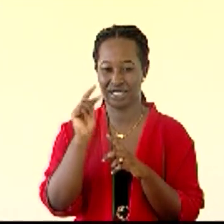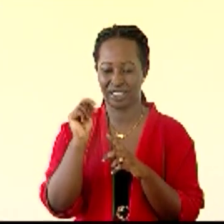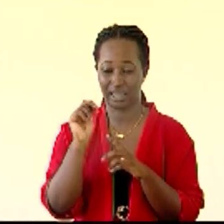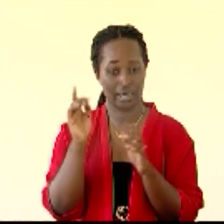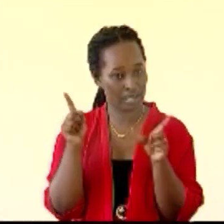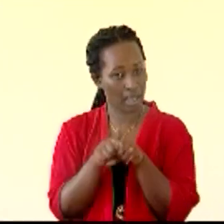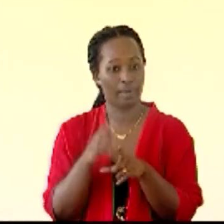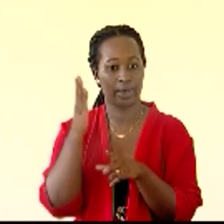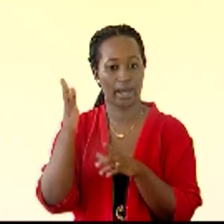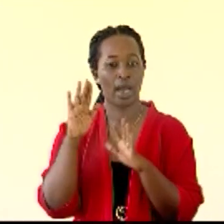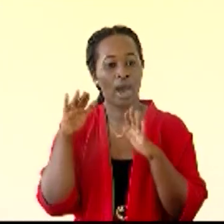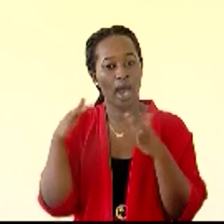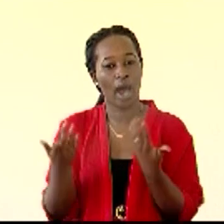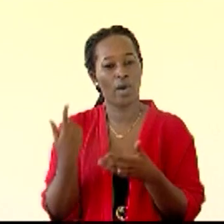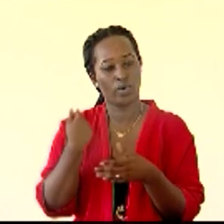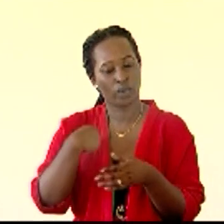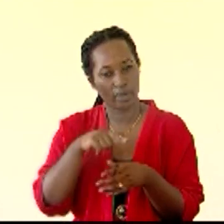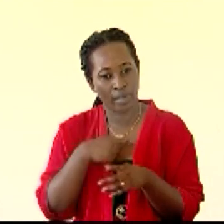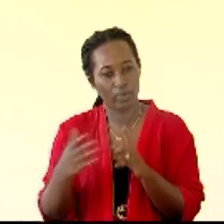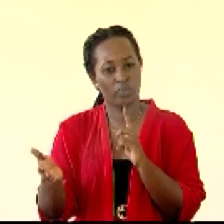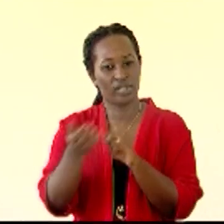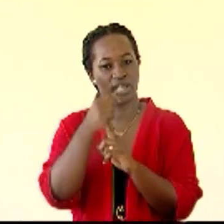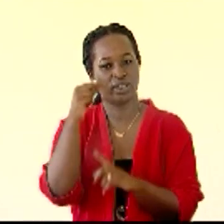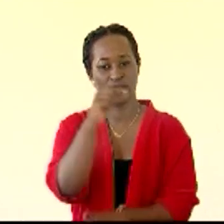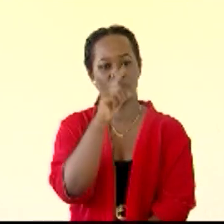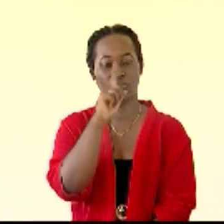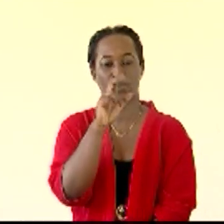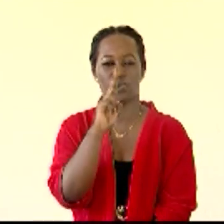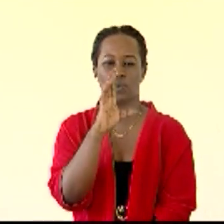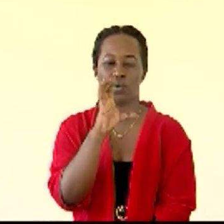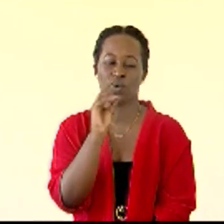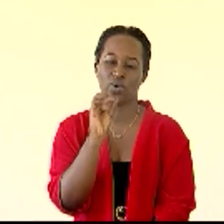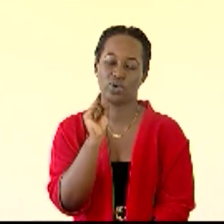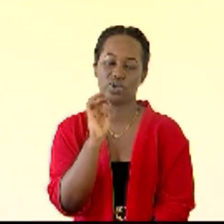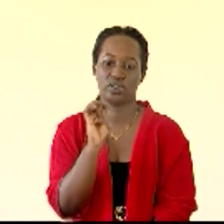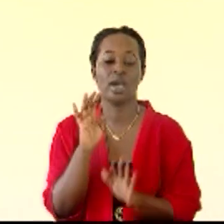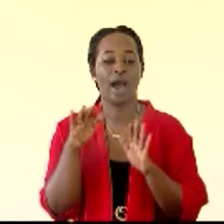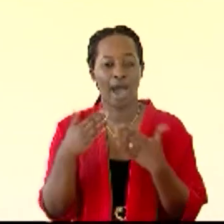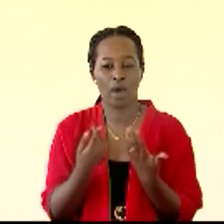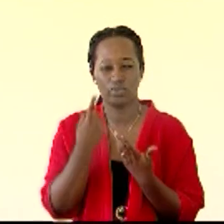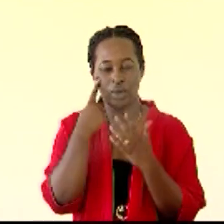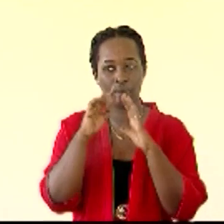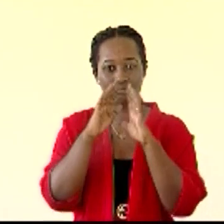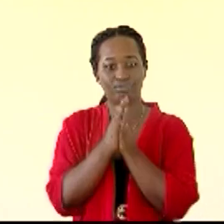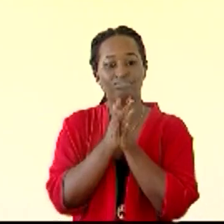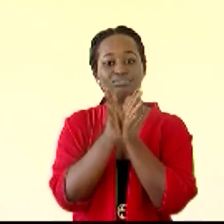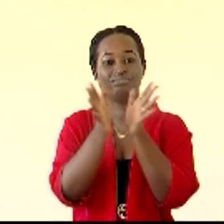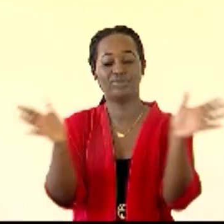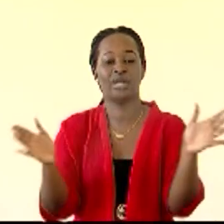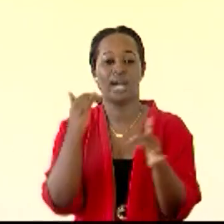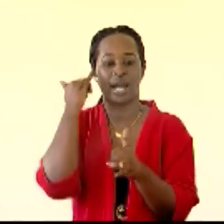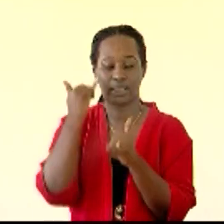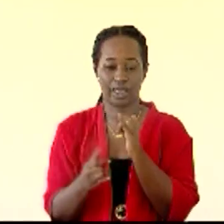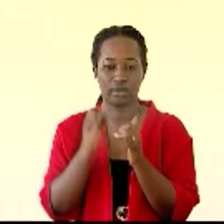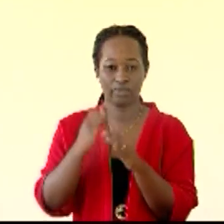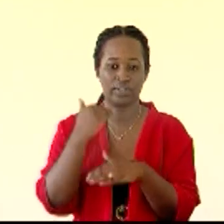at how close are we to getting glucose as the product? The overall, at the end of the whole process, what does the